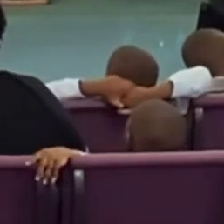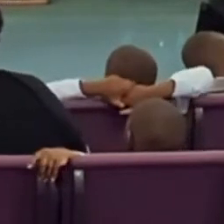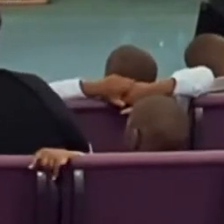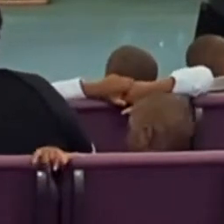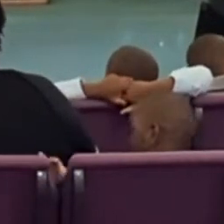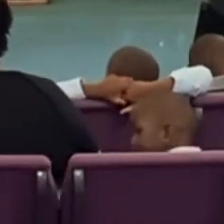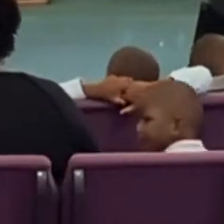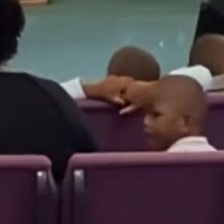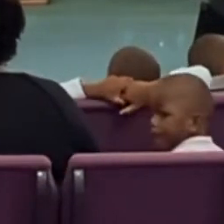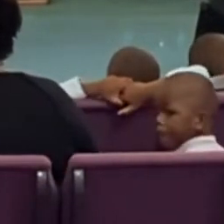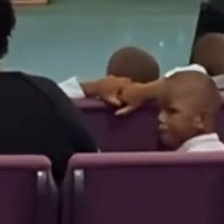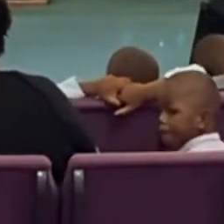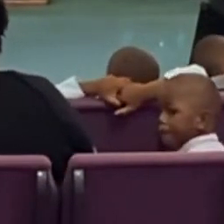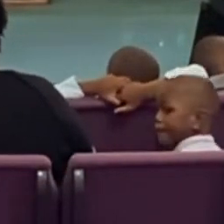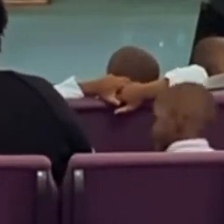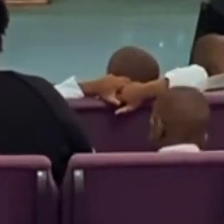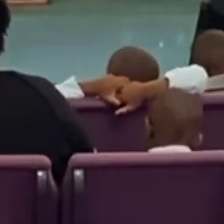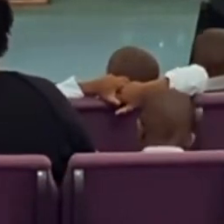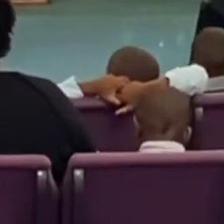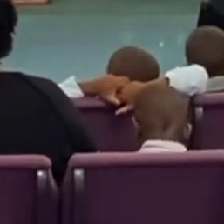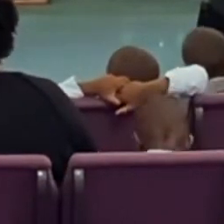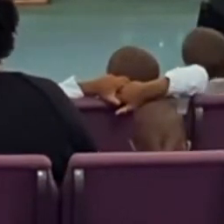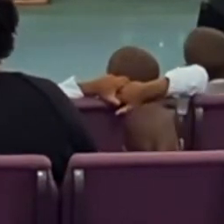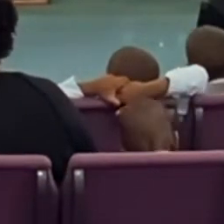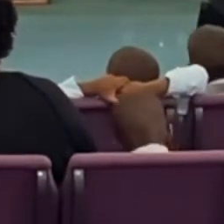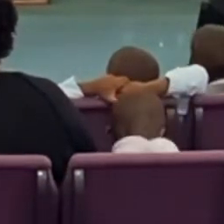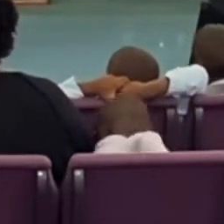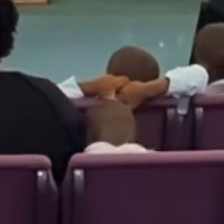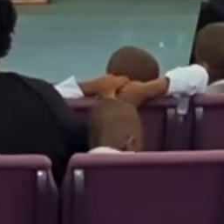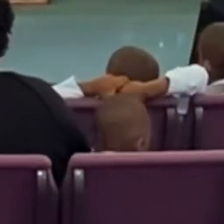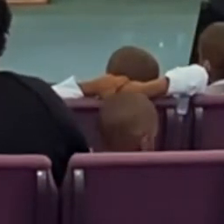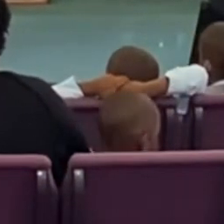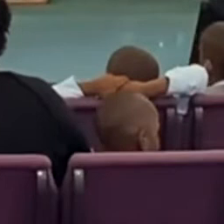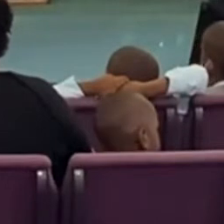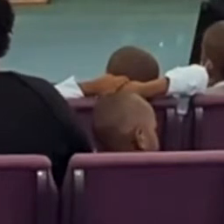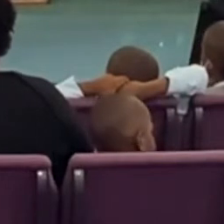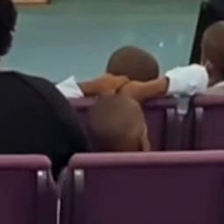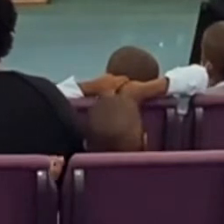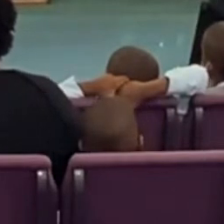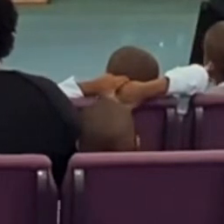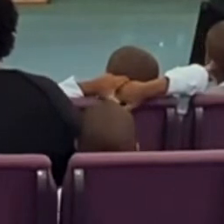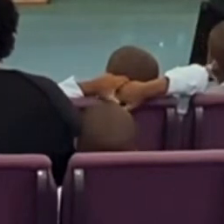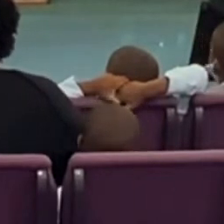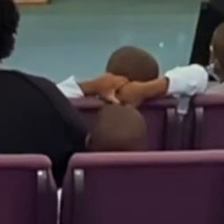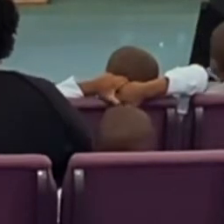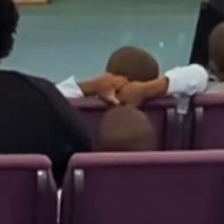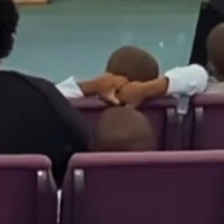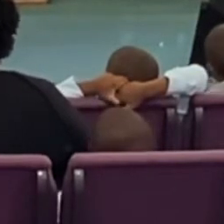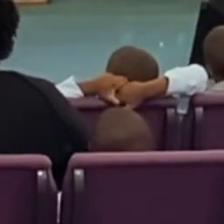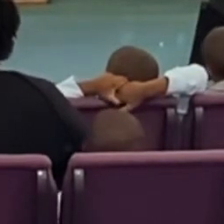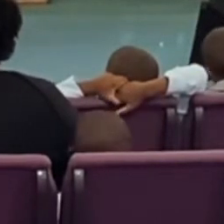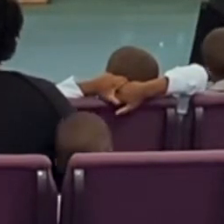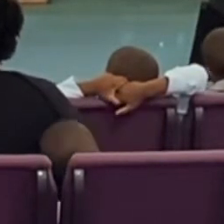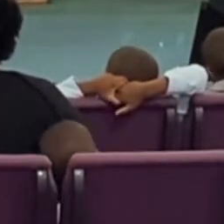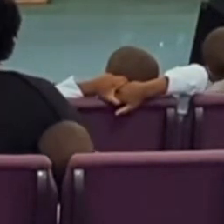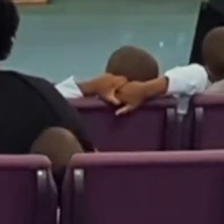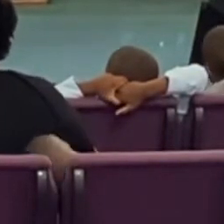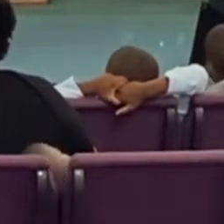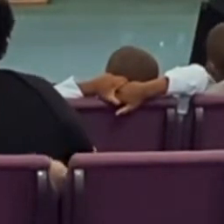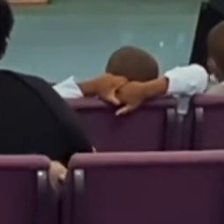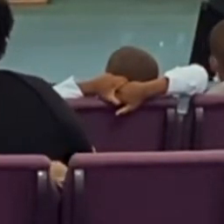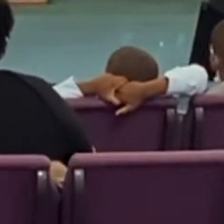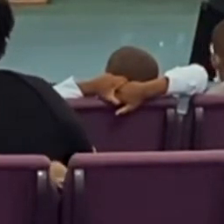look better right now than you did while we're up here singing. Some of you are just standing there like, well, now you look better because you're